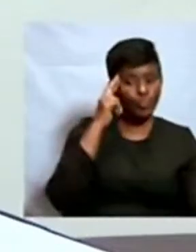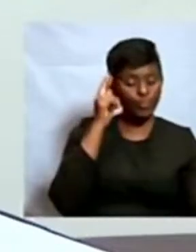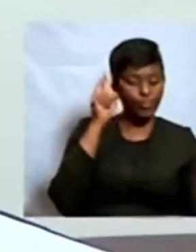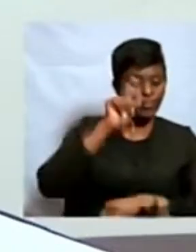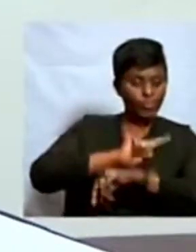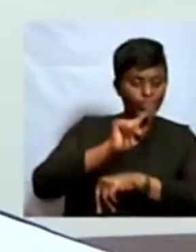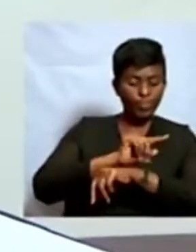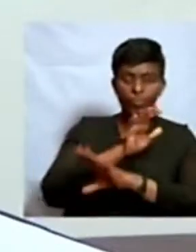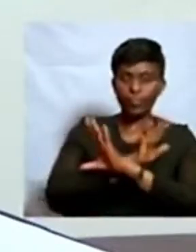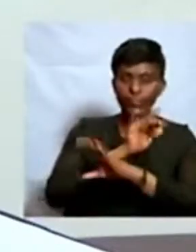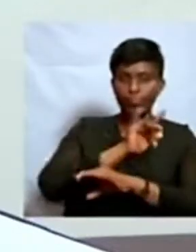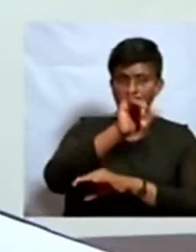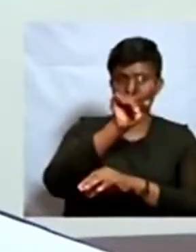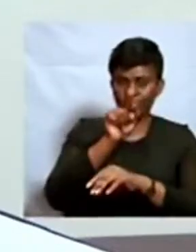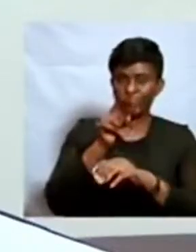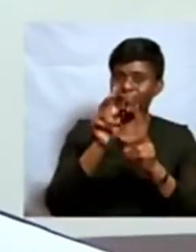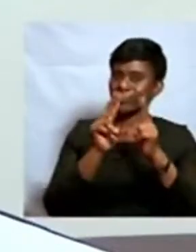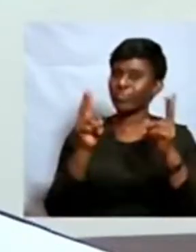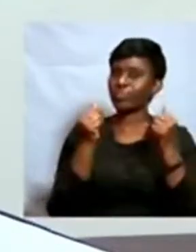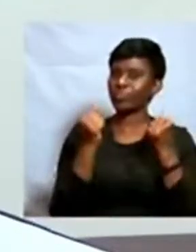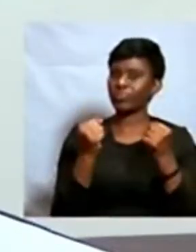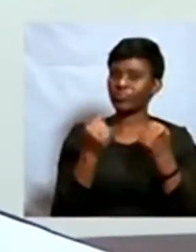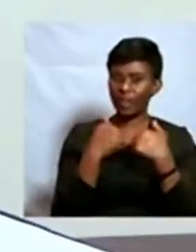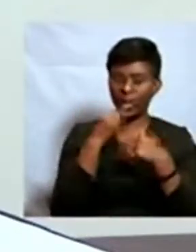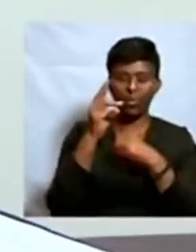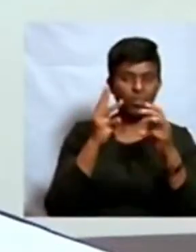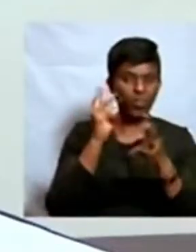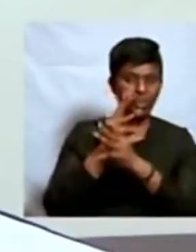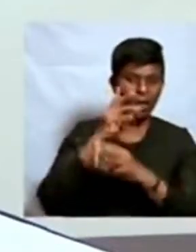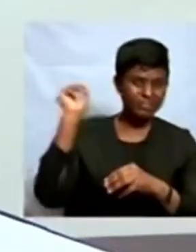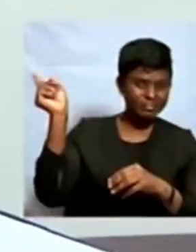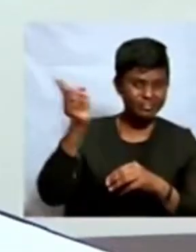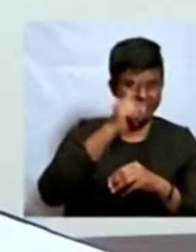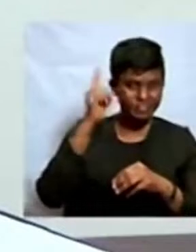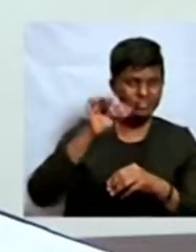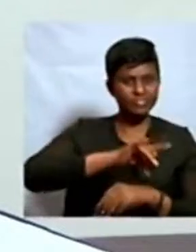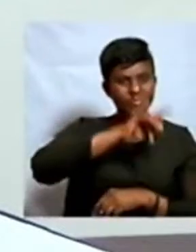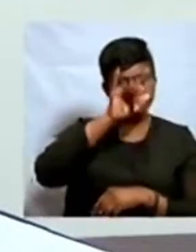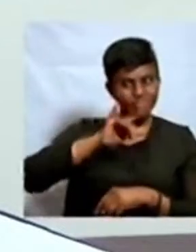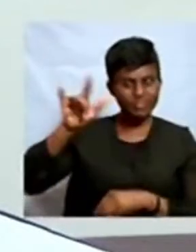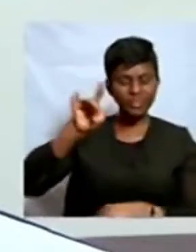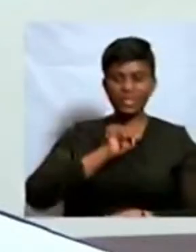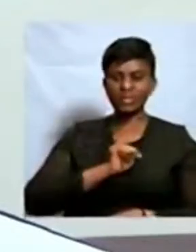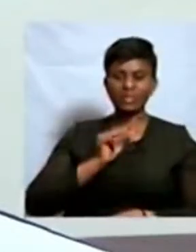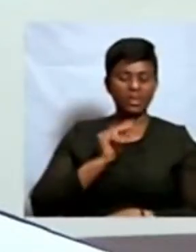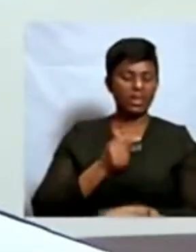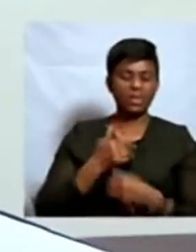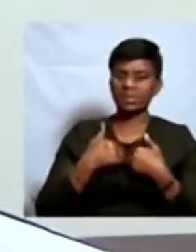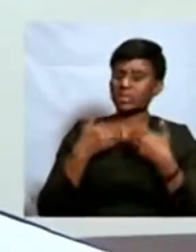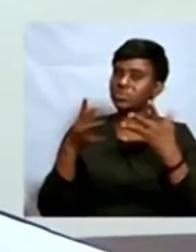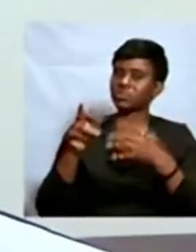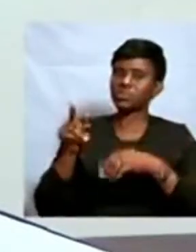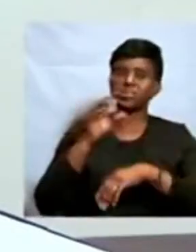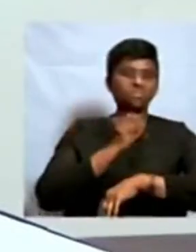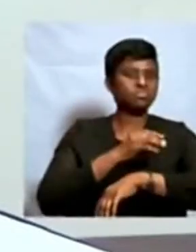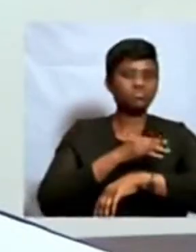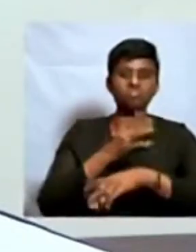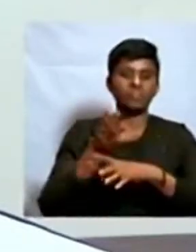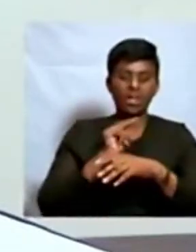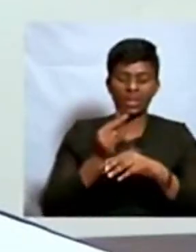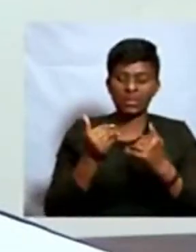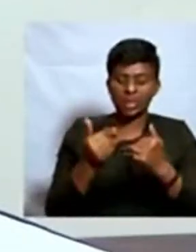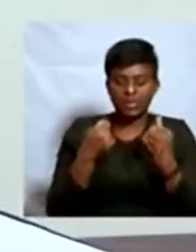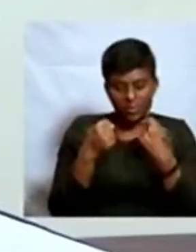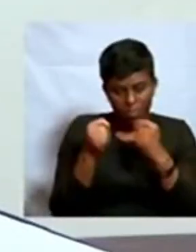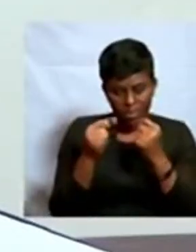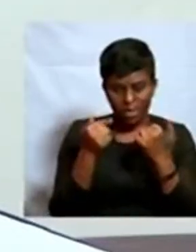of Zambia Airways, which was very strong, had a worldwide network. It's a pity that we lost that investment, but we are now